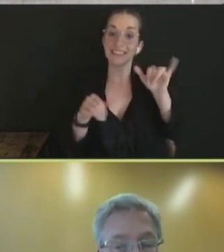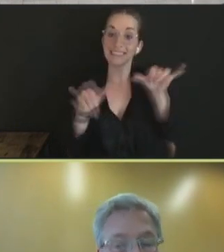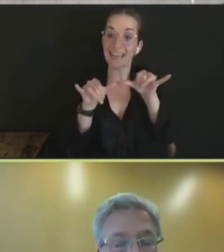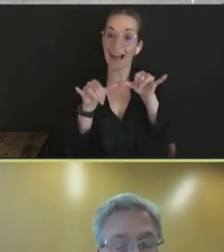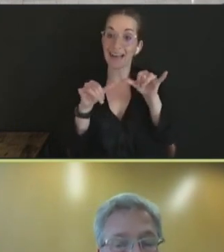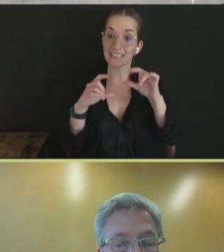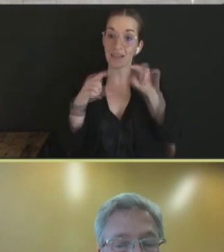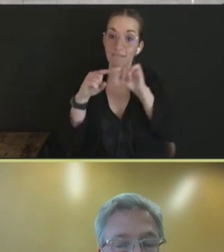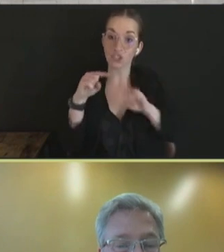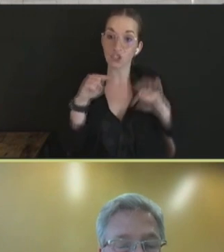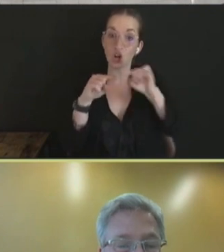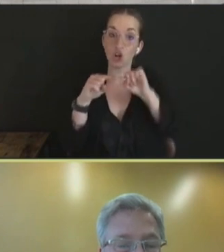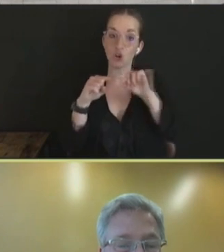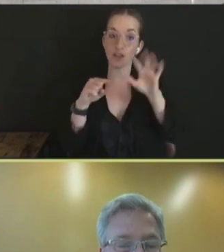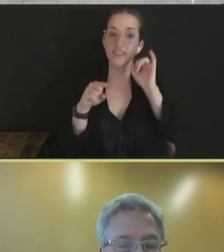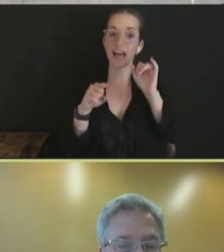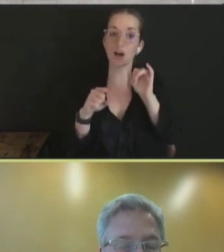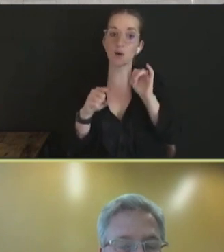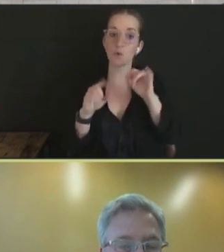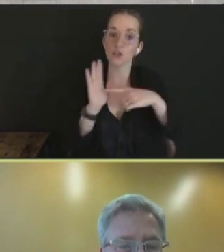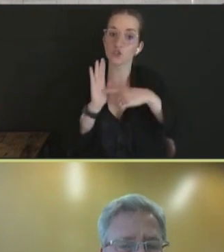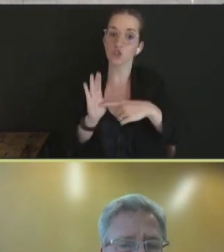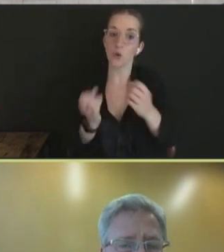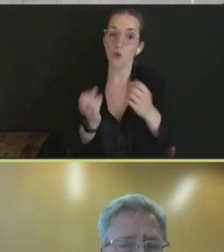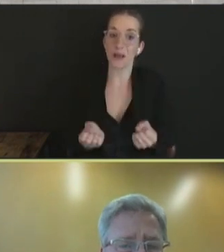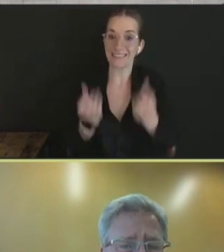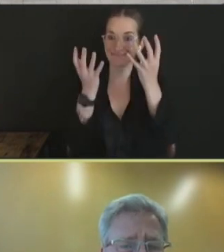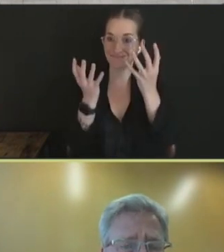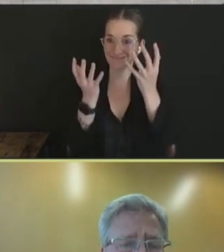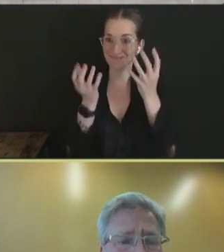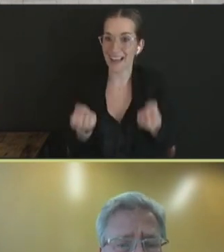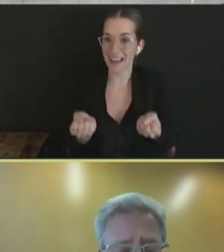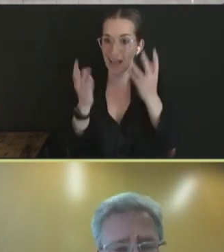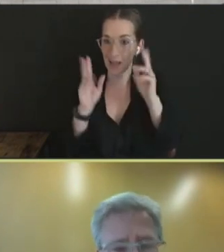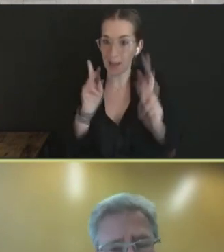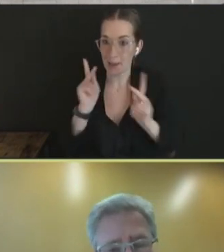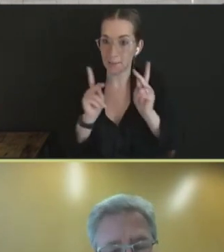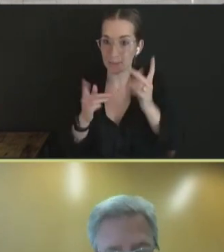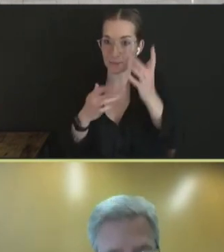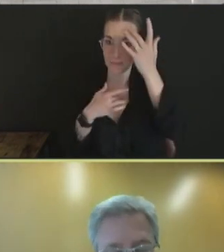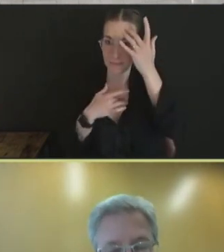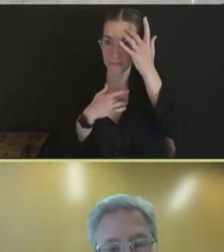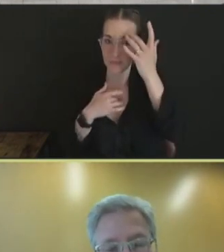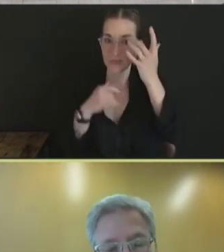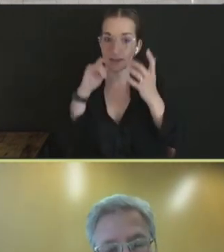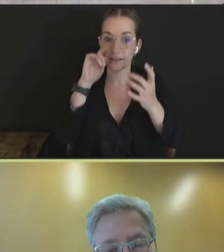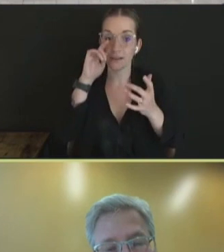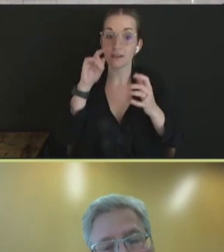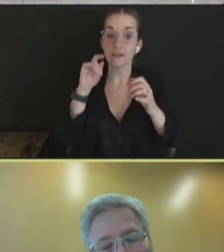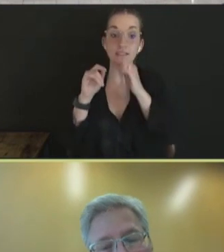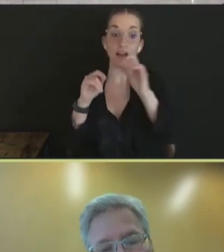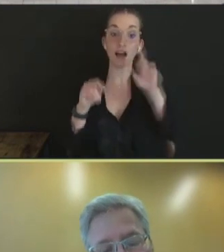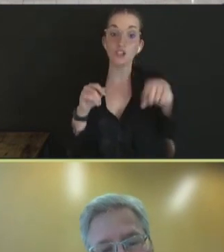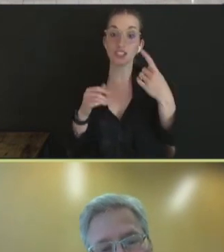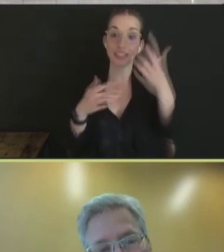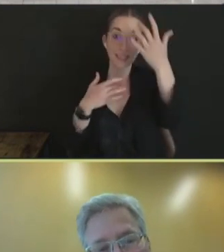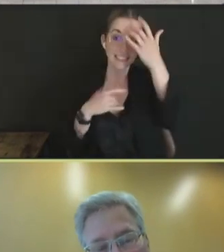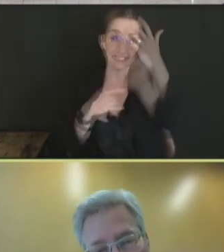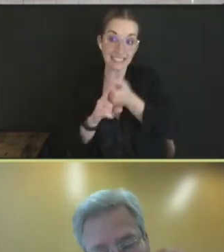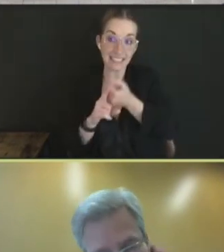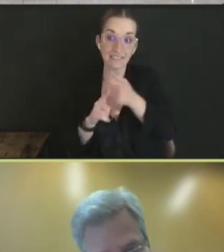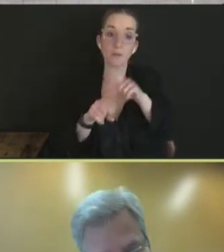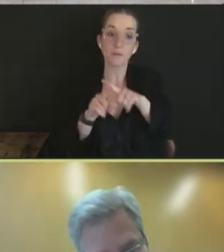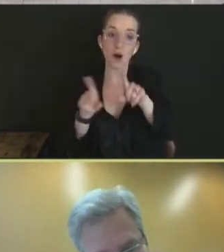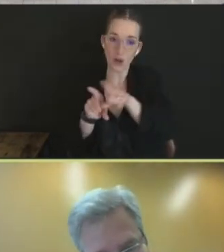is very, very important when we think about not just disease burden itself, but also